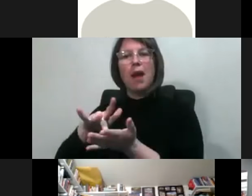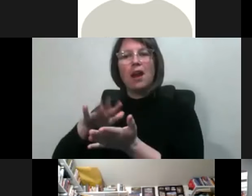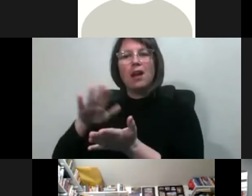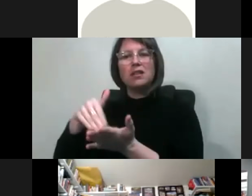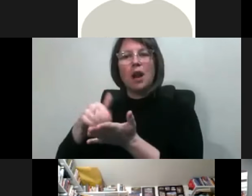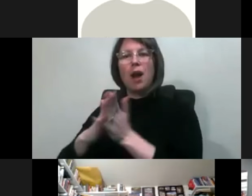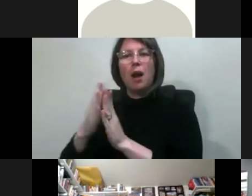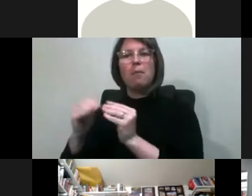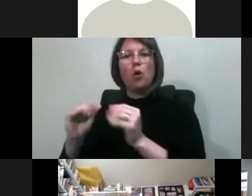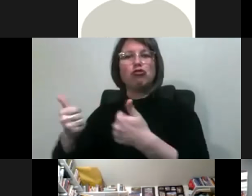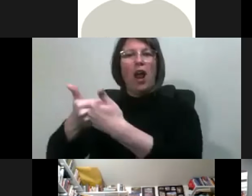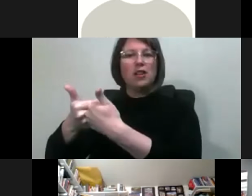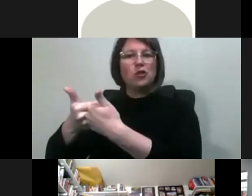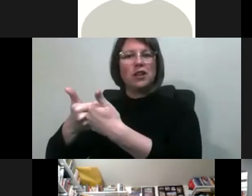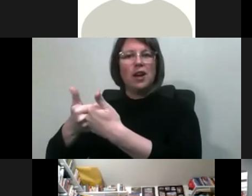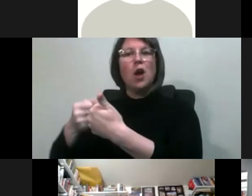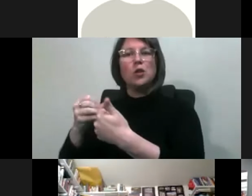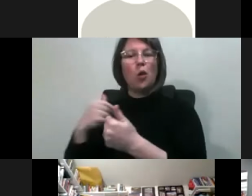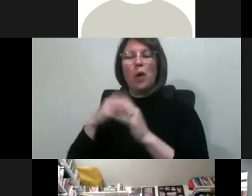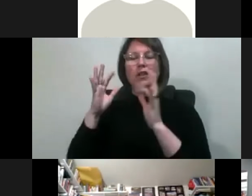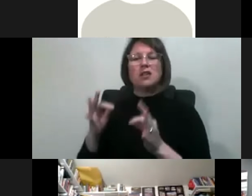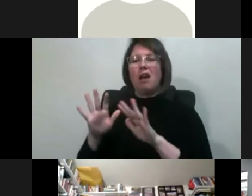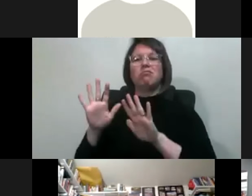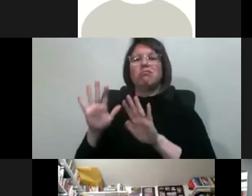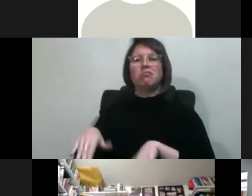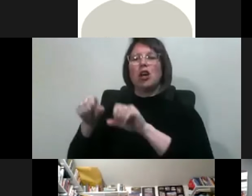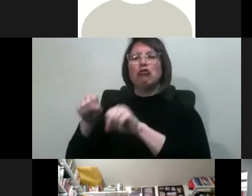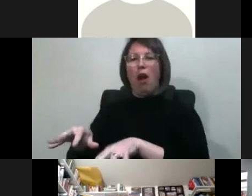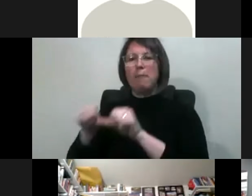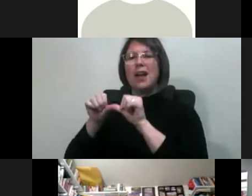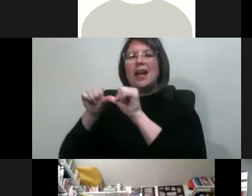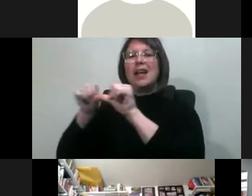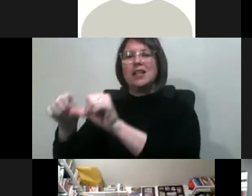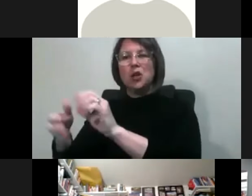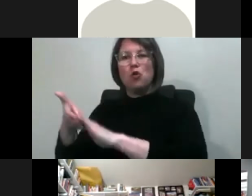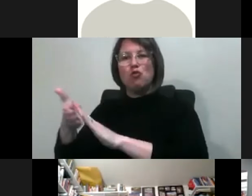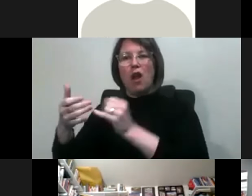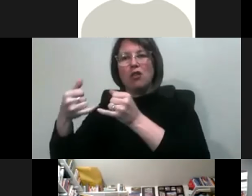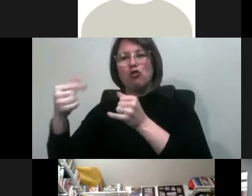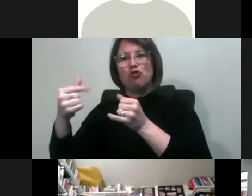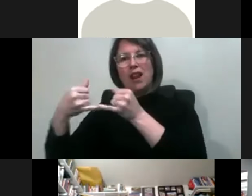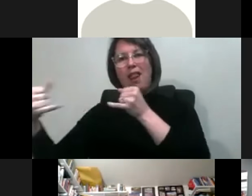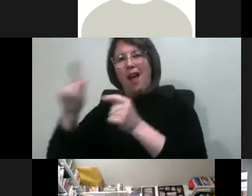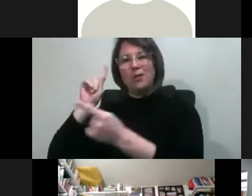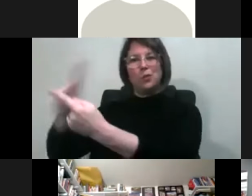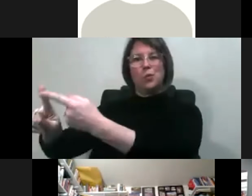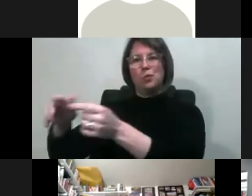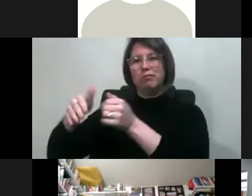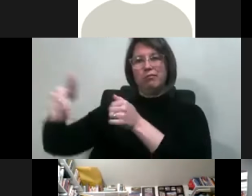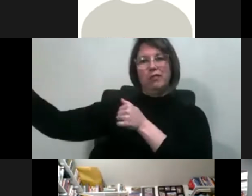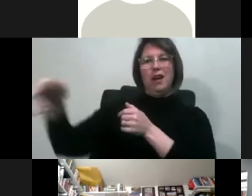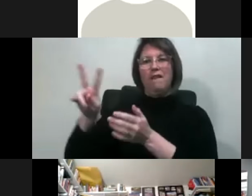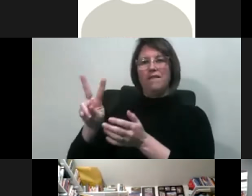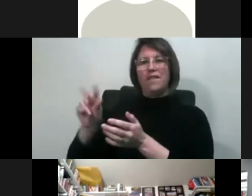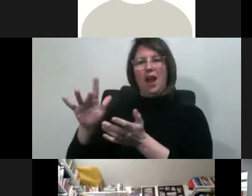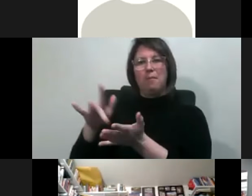key reasons actually we're continuing to run the Green Line, is to make sure we still have the access to that area. So I think between those two